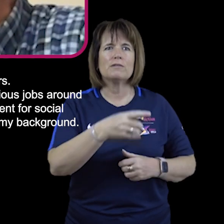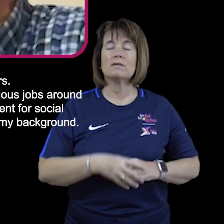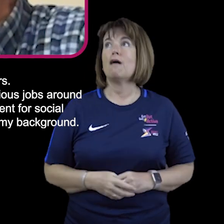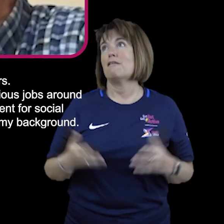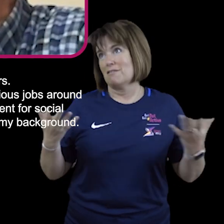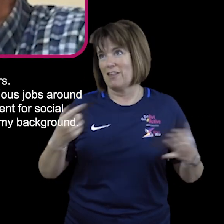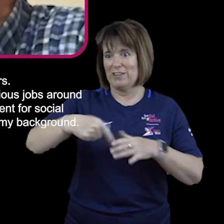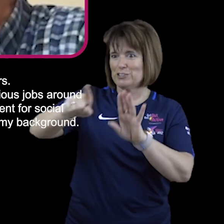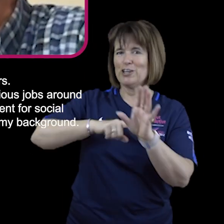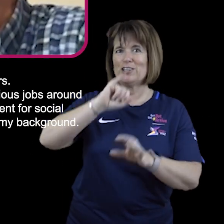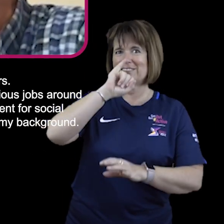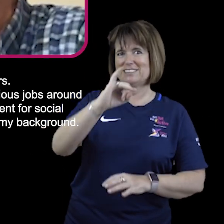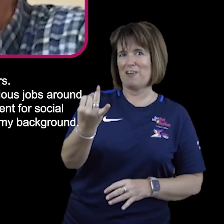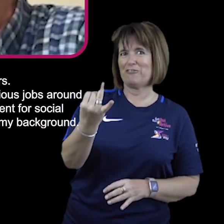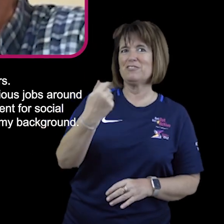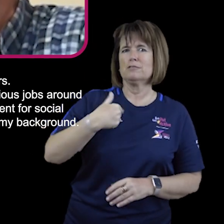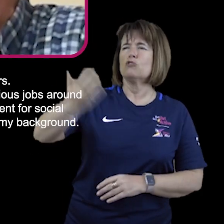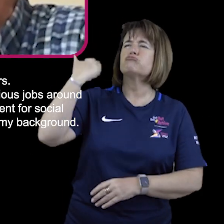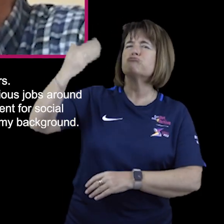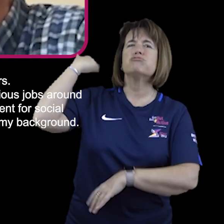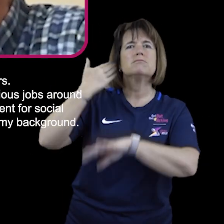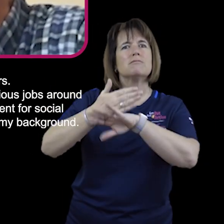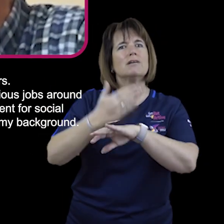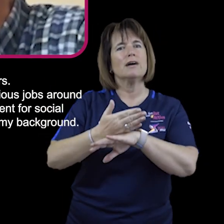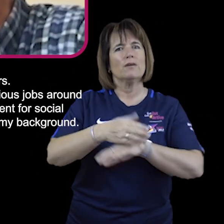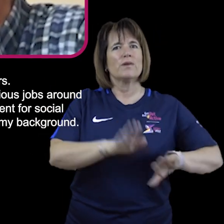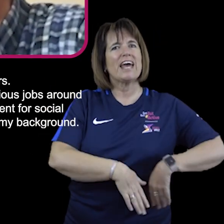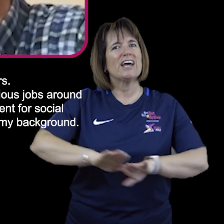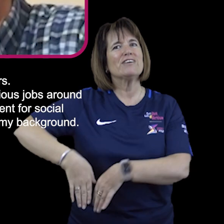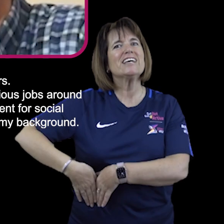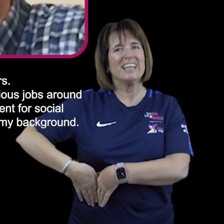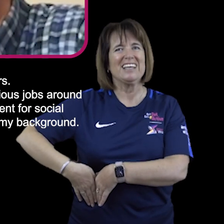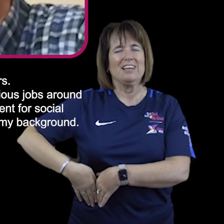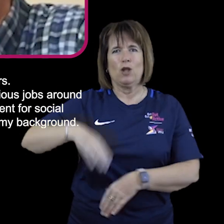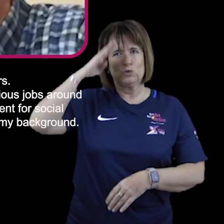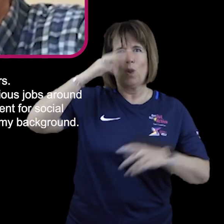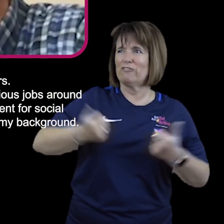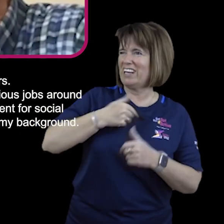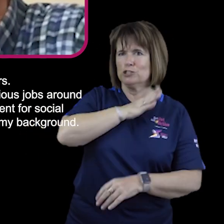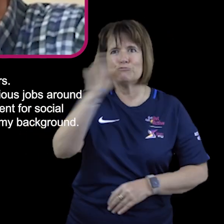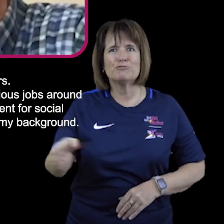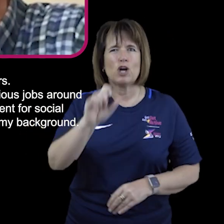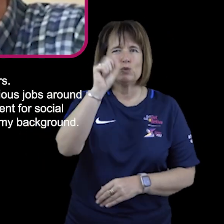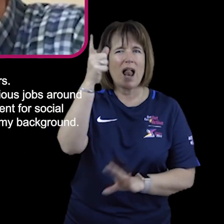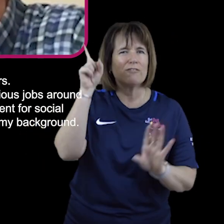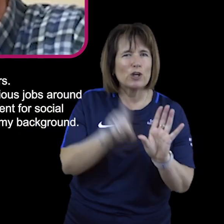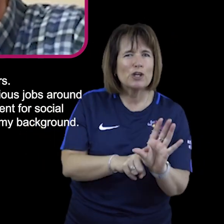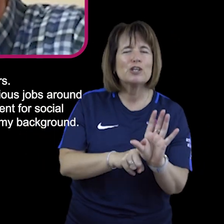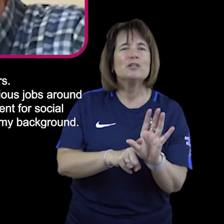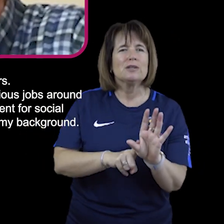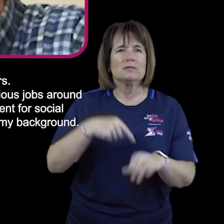I'm 67 this year. I joined the Royal Navy straight from school, and I served for 12